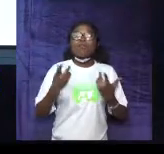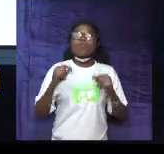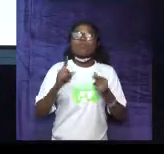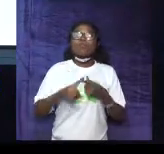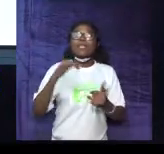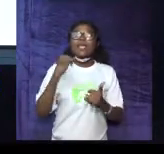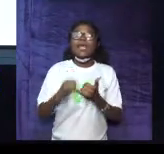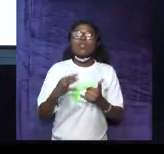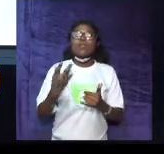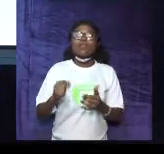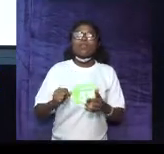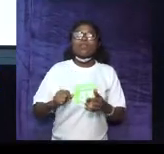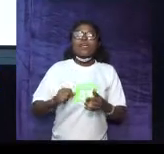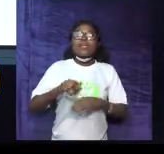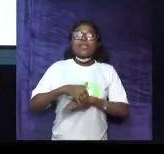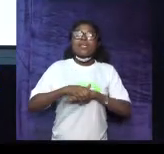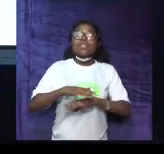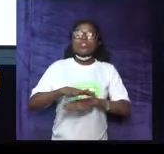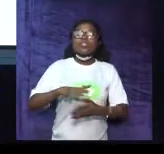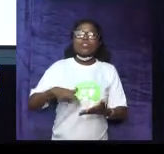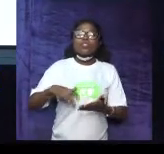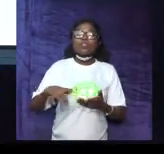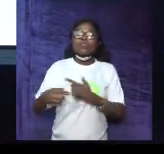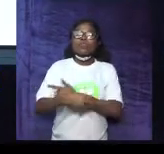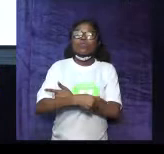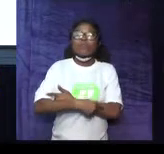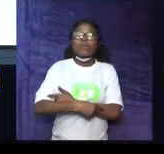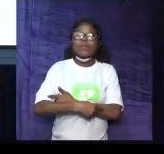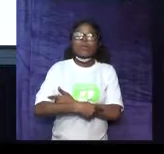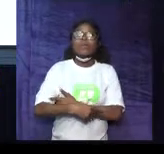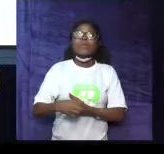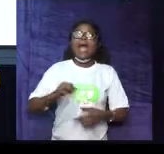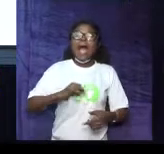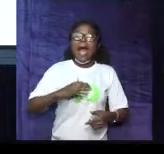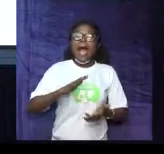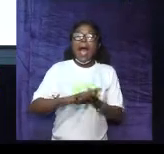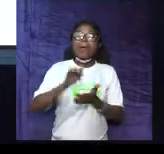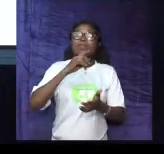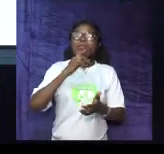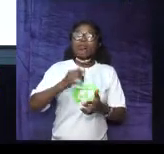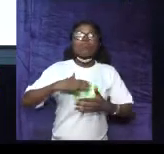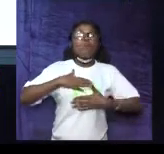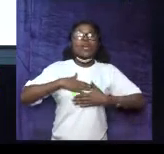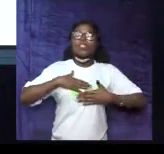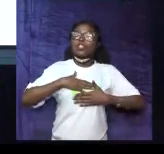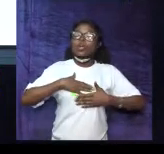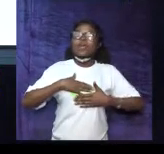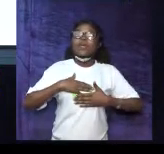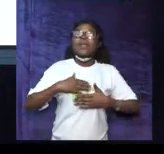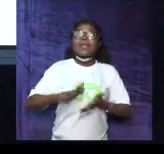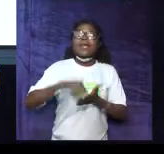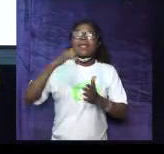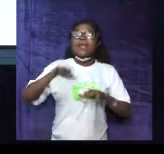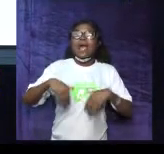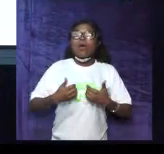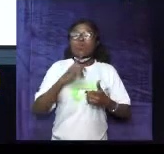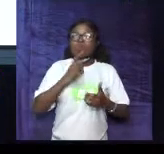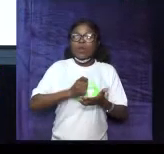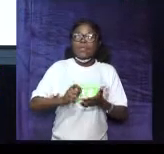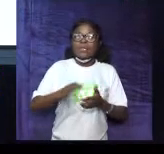have come to the end of the English Studies lesson for today. I believe you enjoyed learning how to write about your